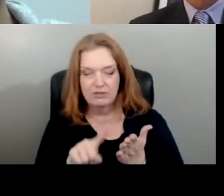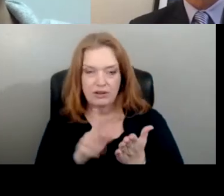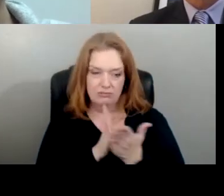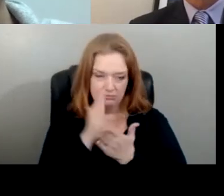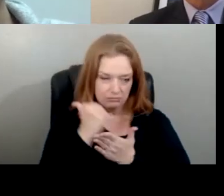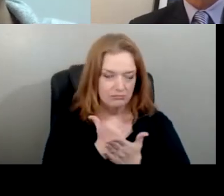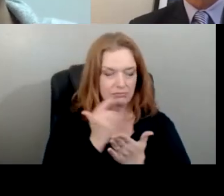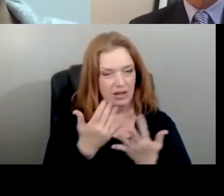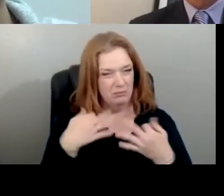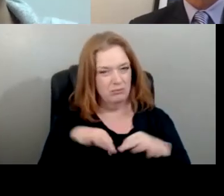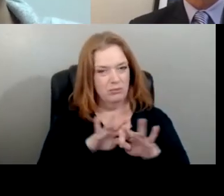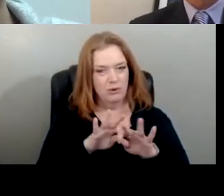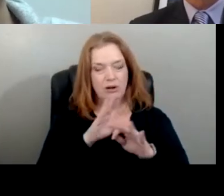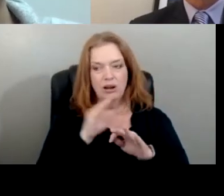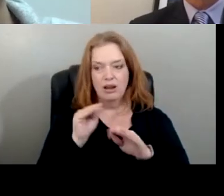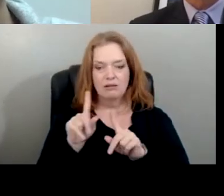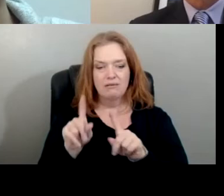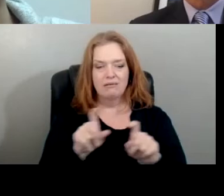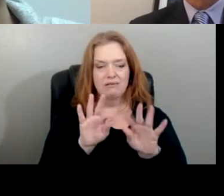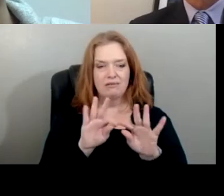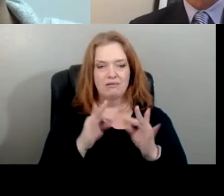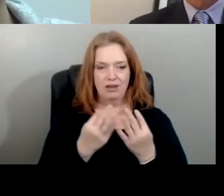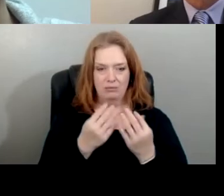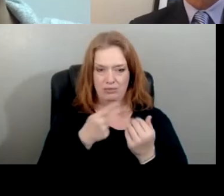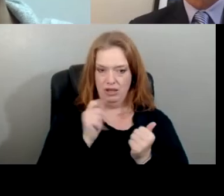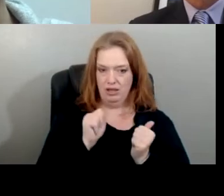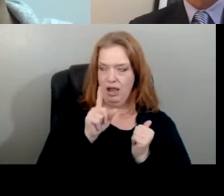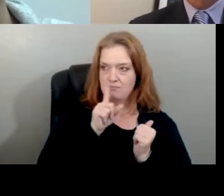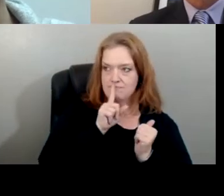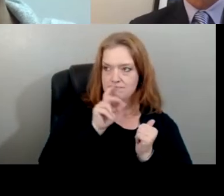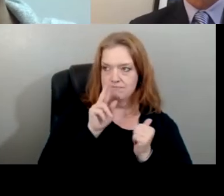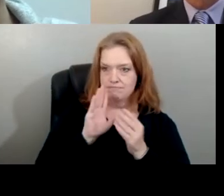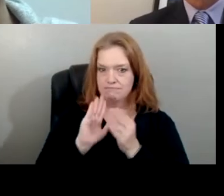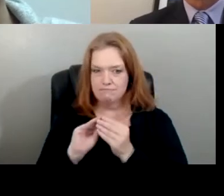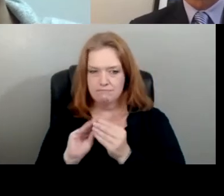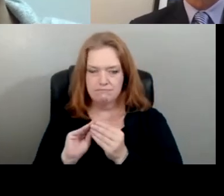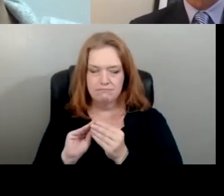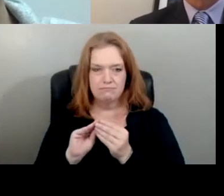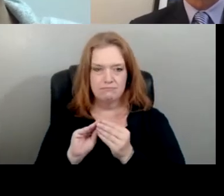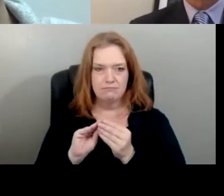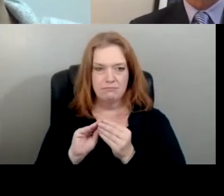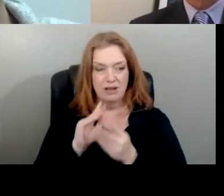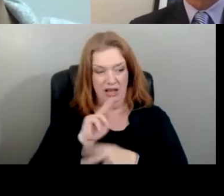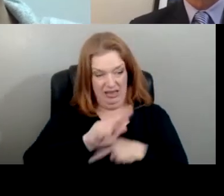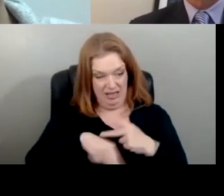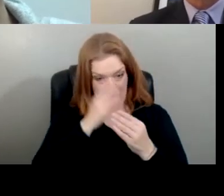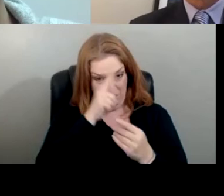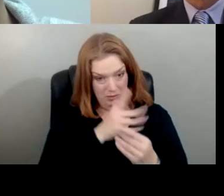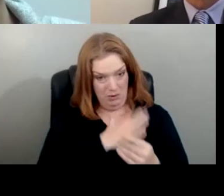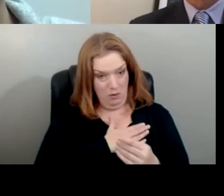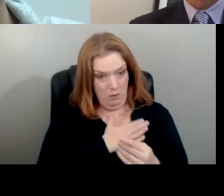give on missing persons or children, missing children particularly, matters a lot,